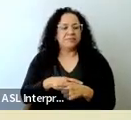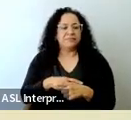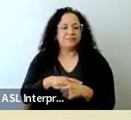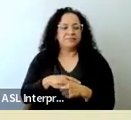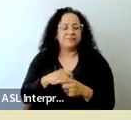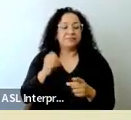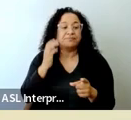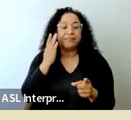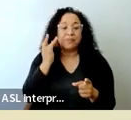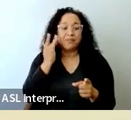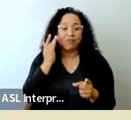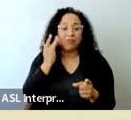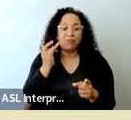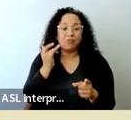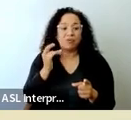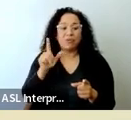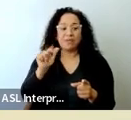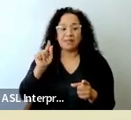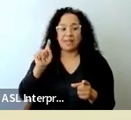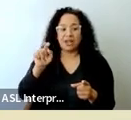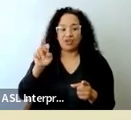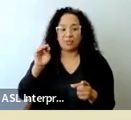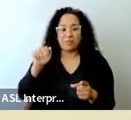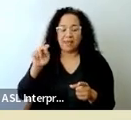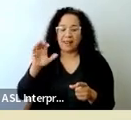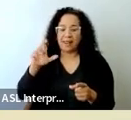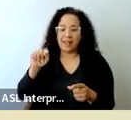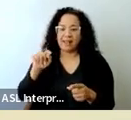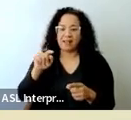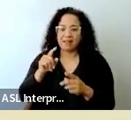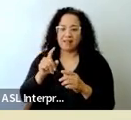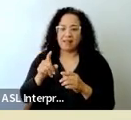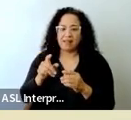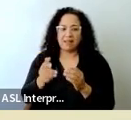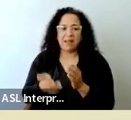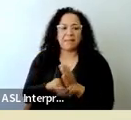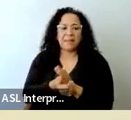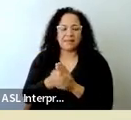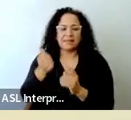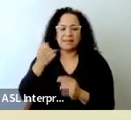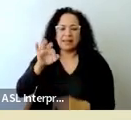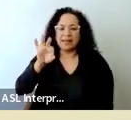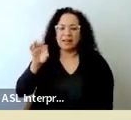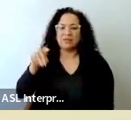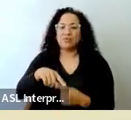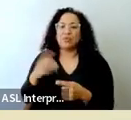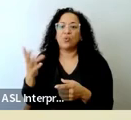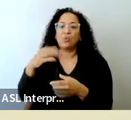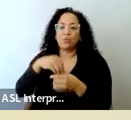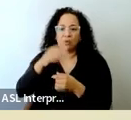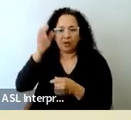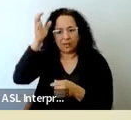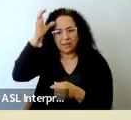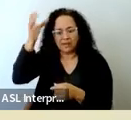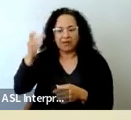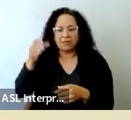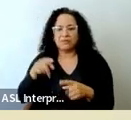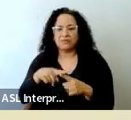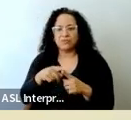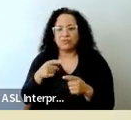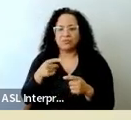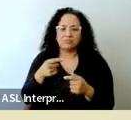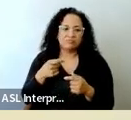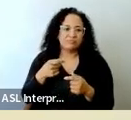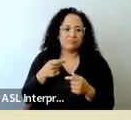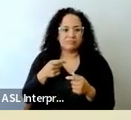So in California, it was the Lanterman Act that was amended in 1999 to include the concept of piloting self-determination.